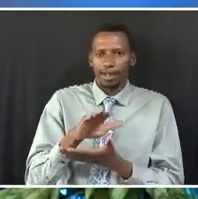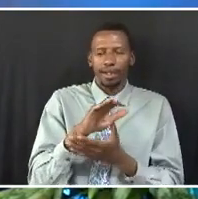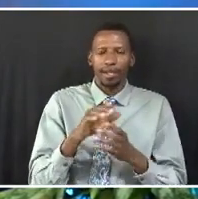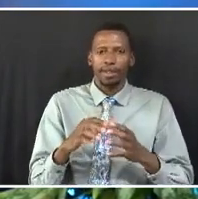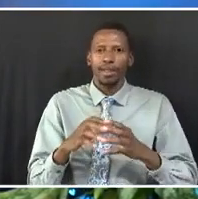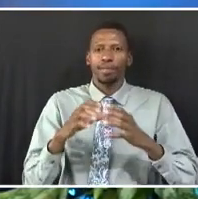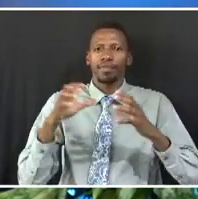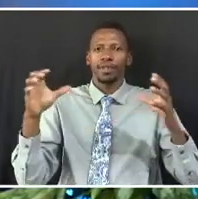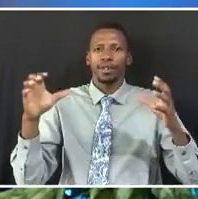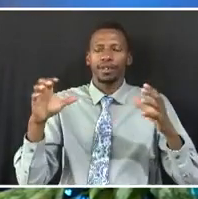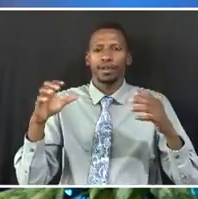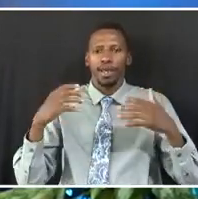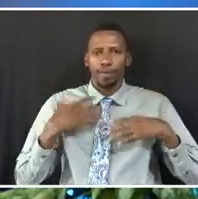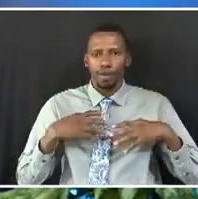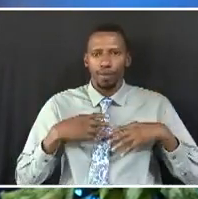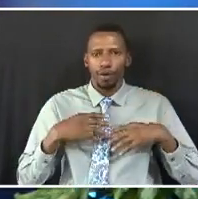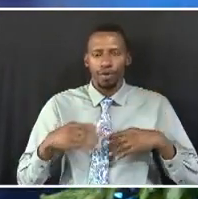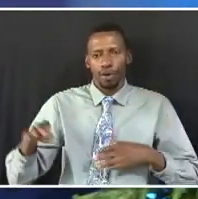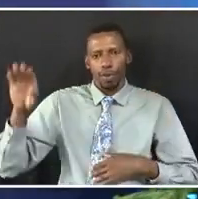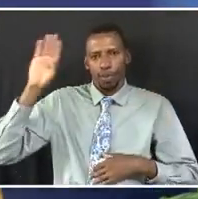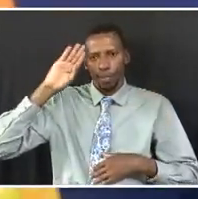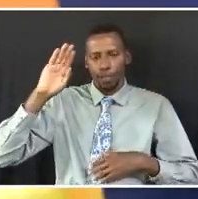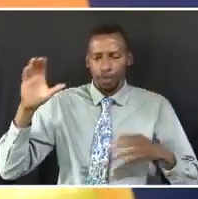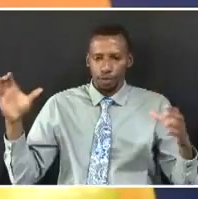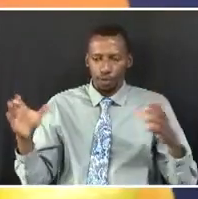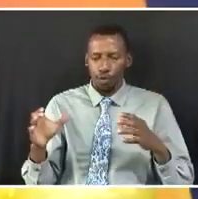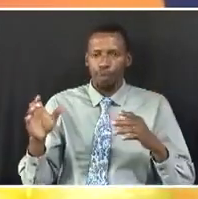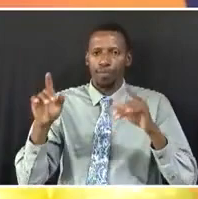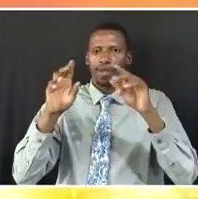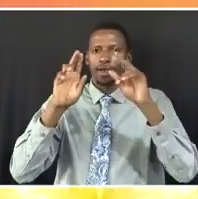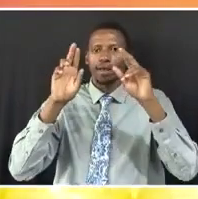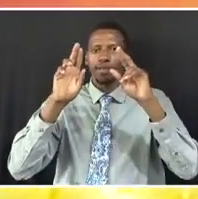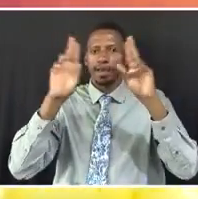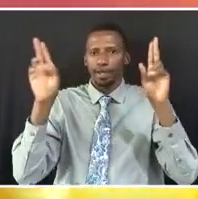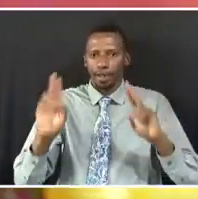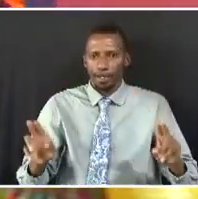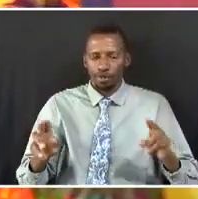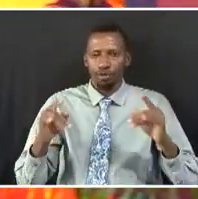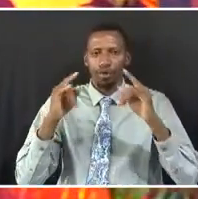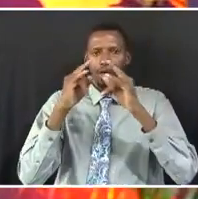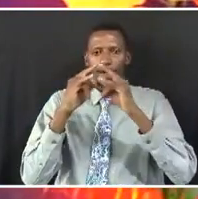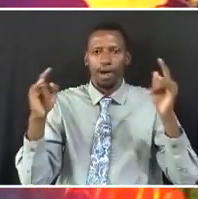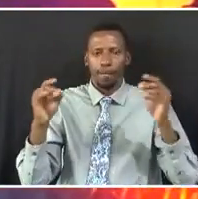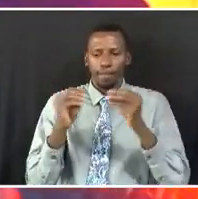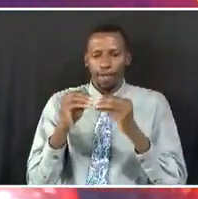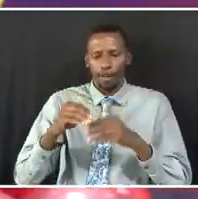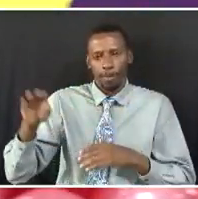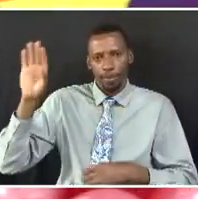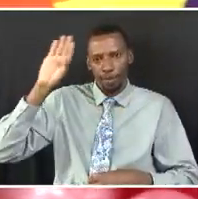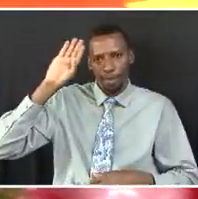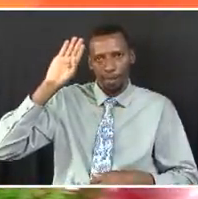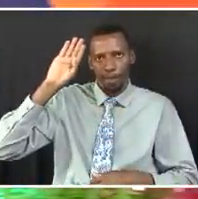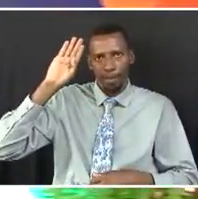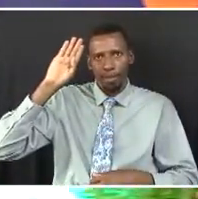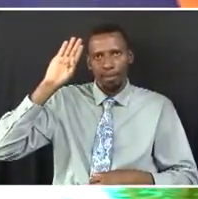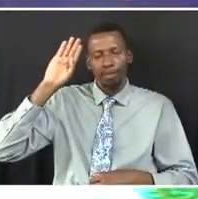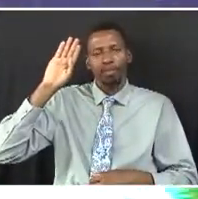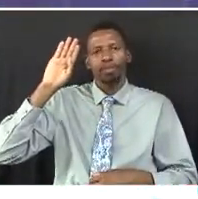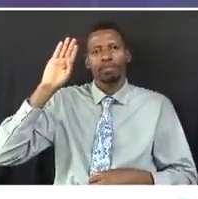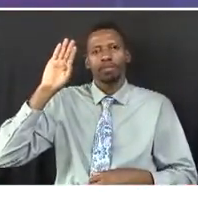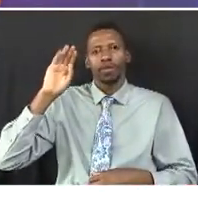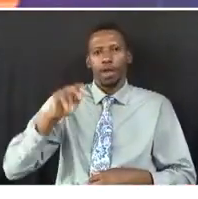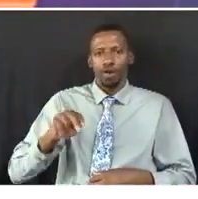Pathfinders to the International Campery in North America Division. There's no dispute about that. What engineers say is